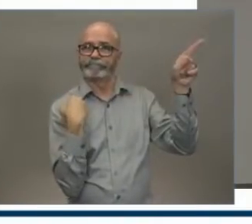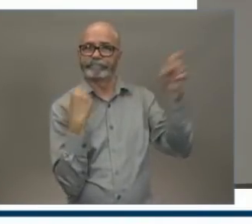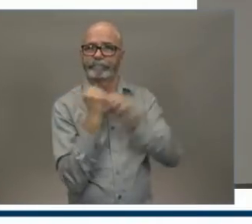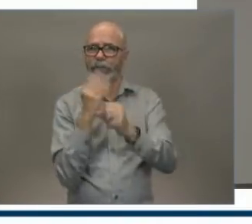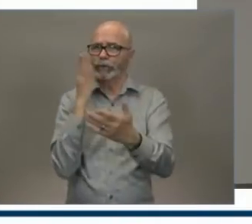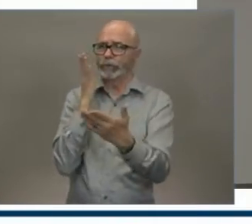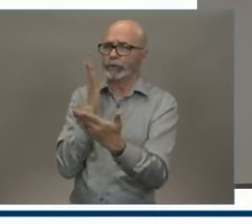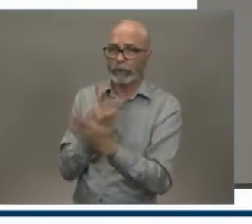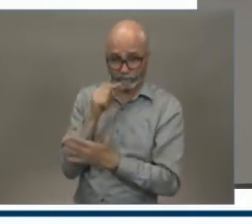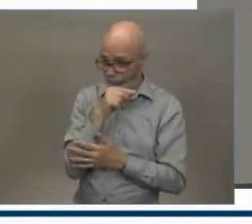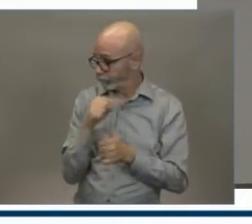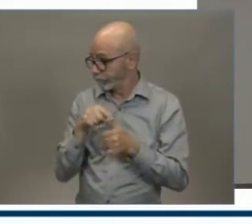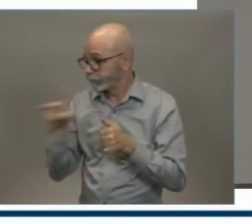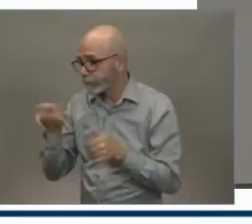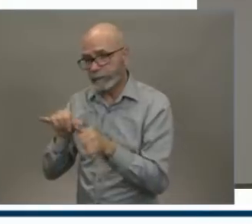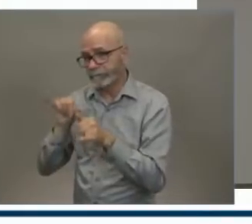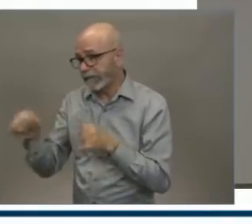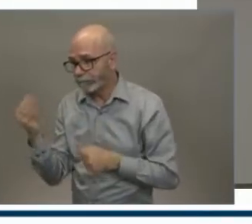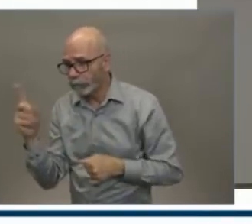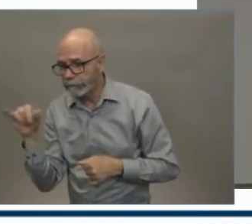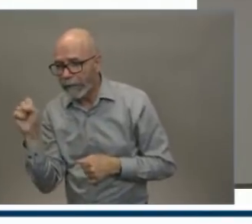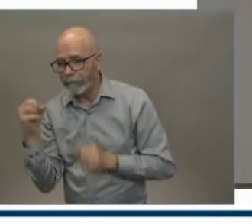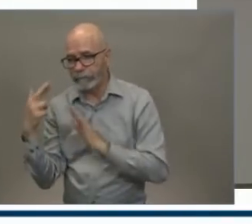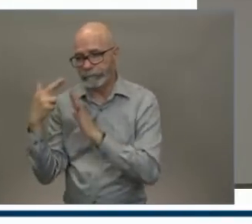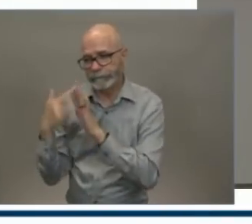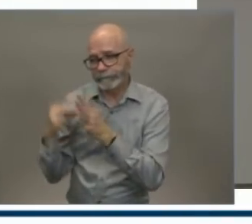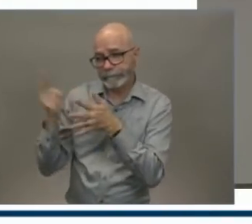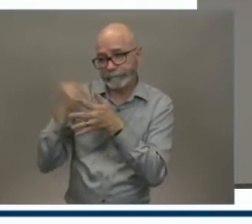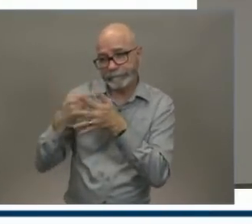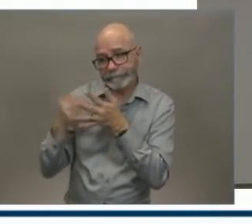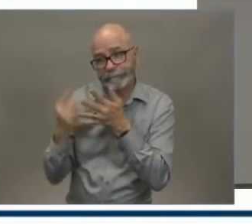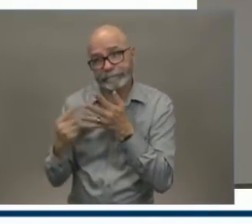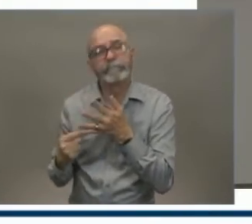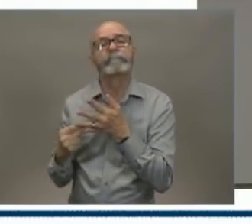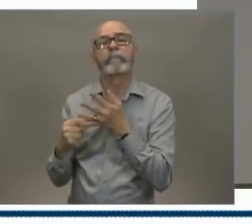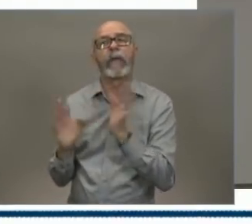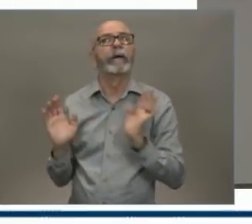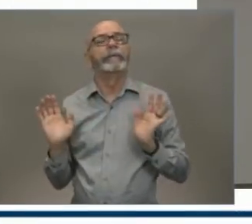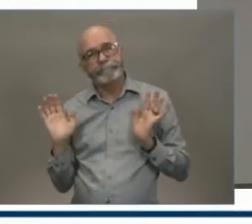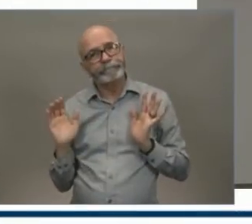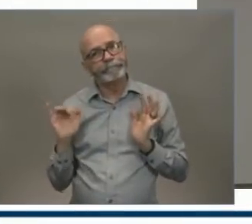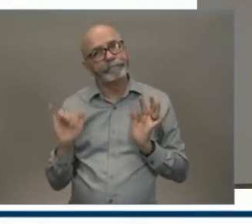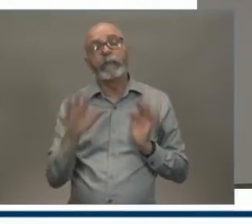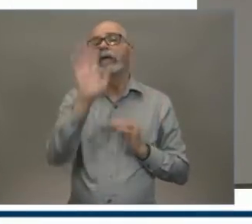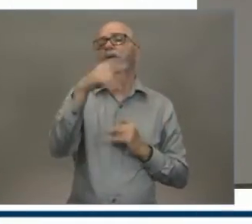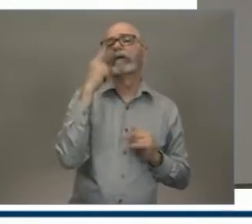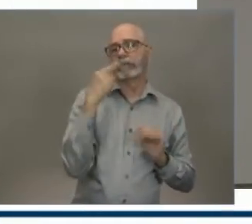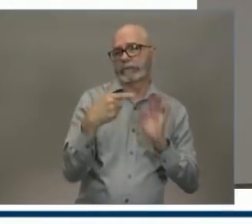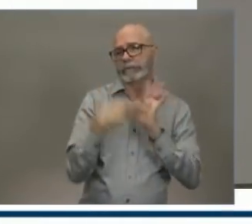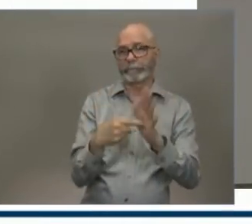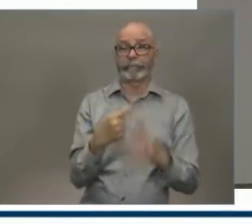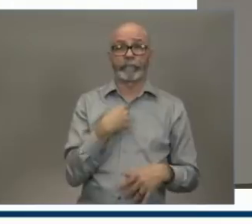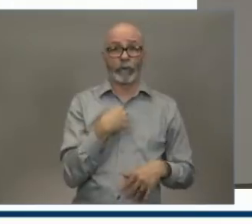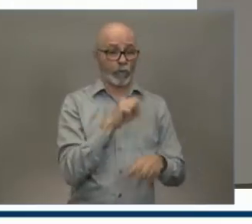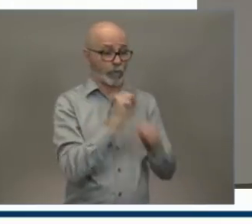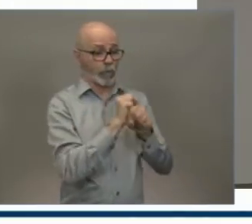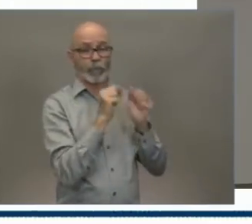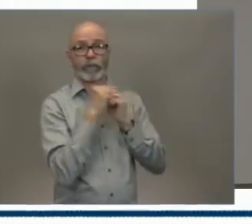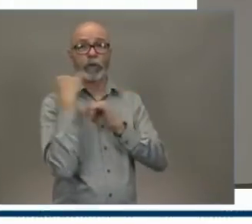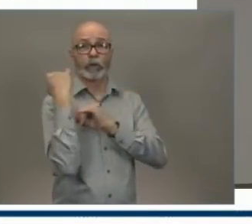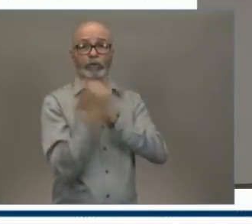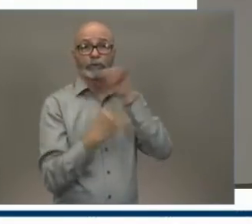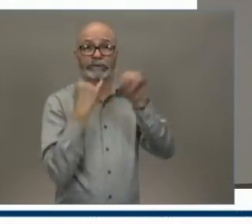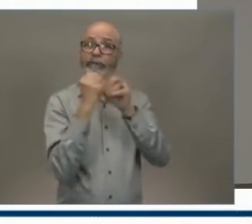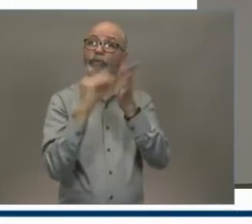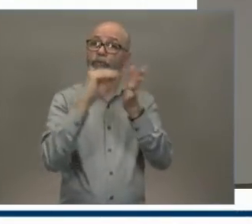maintaining their 14-day quarantine. So we work locally. So I'll give you an example. We work very closely with our international students, with the Public Health Agency